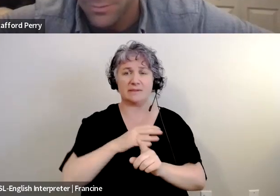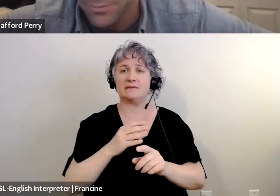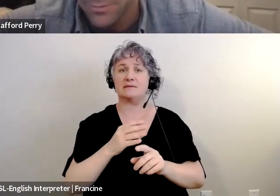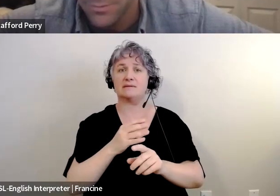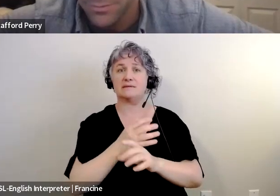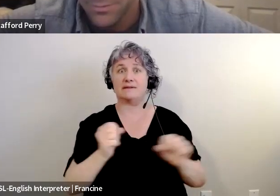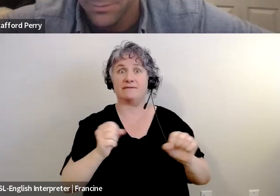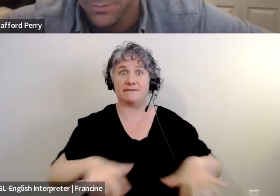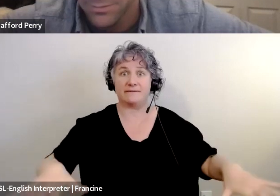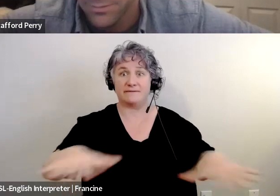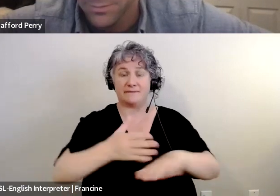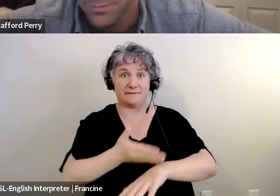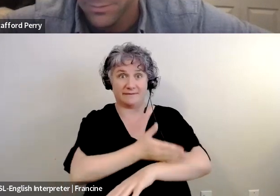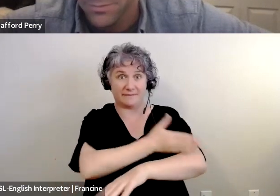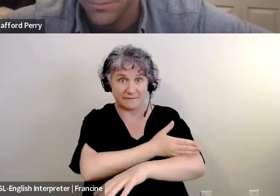spaces.